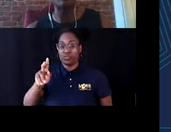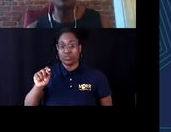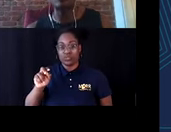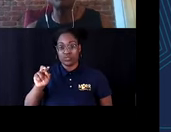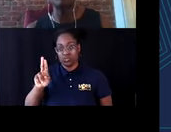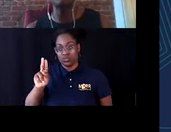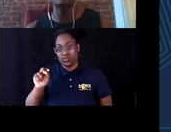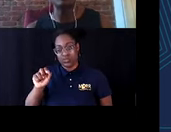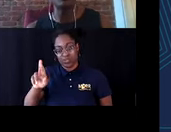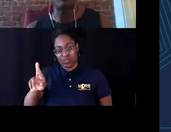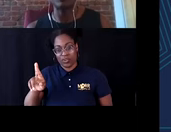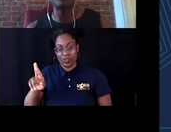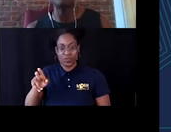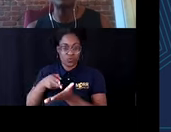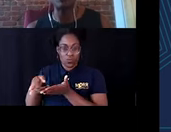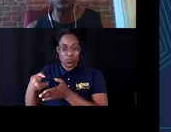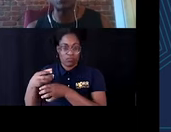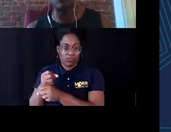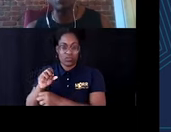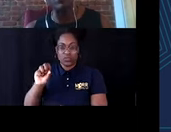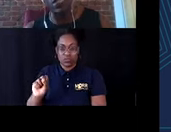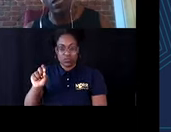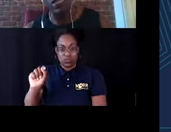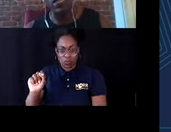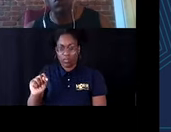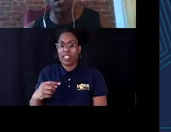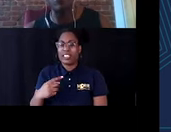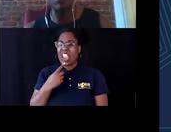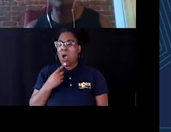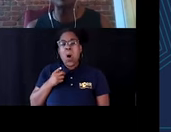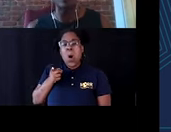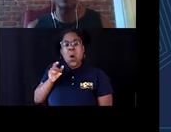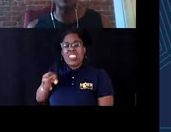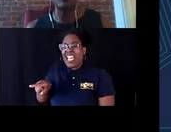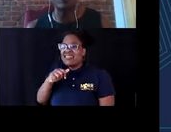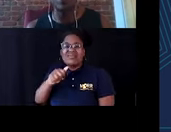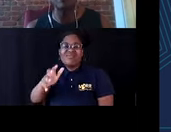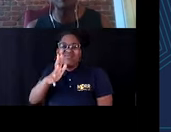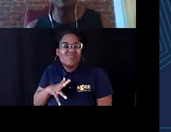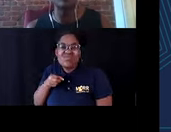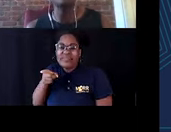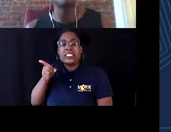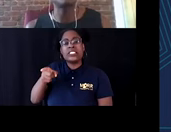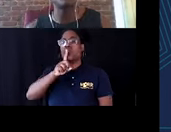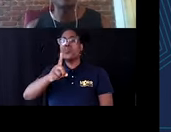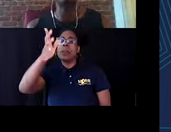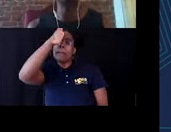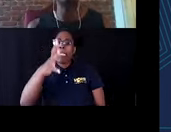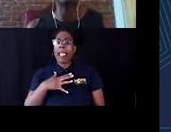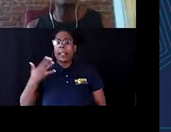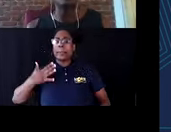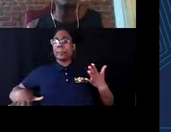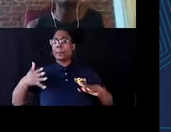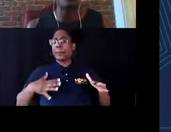you ask me this? What reason do you have to question my gender publicly when I'm just speaking? It's because he said,